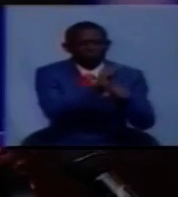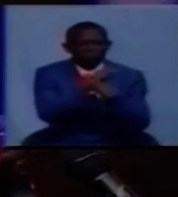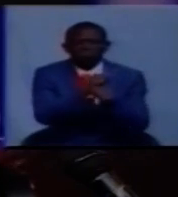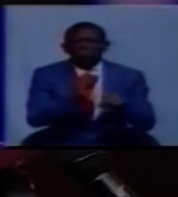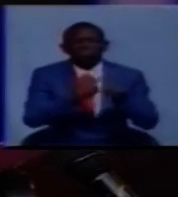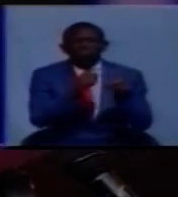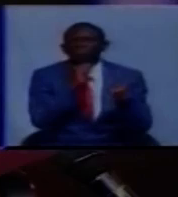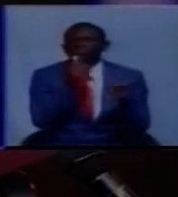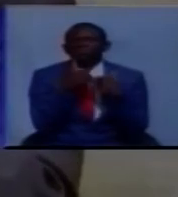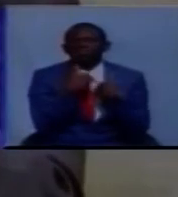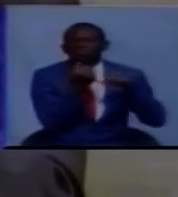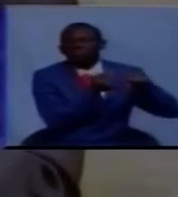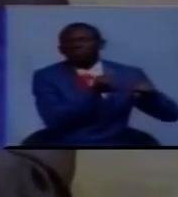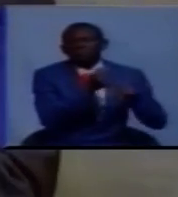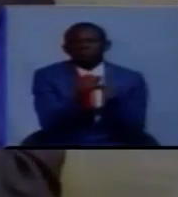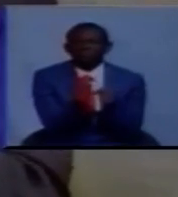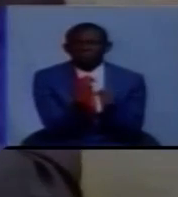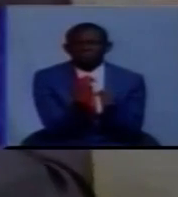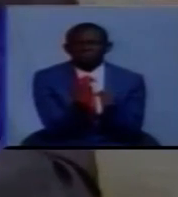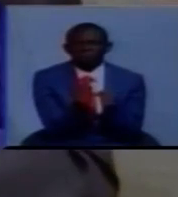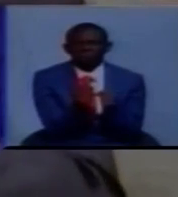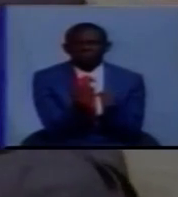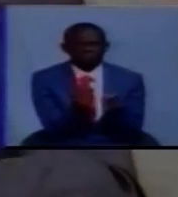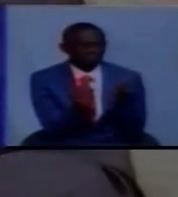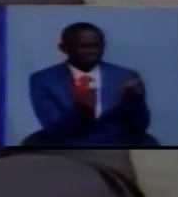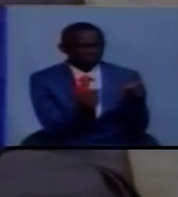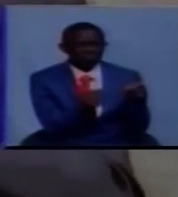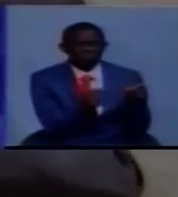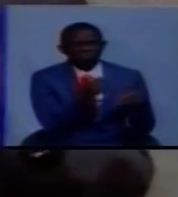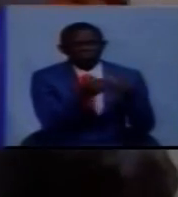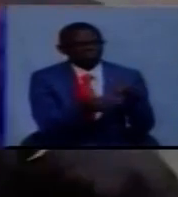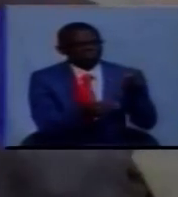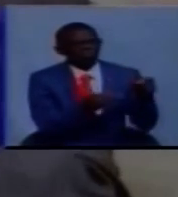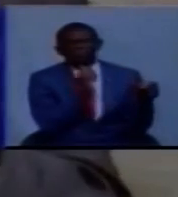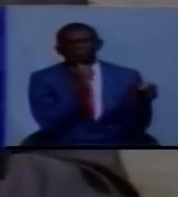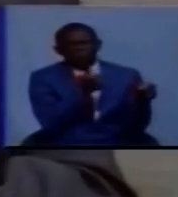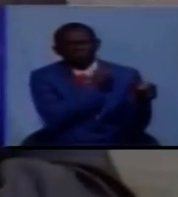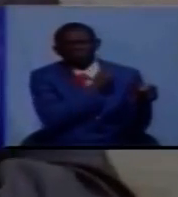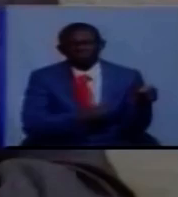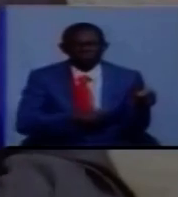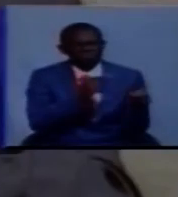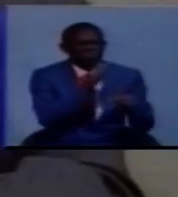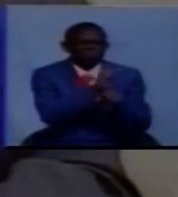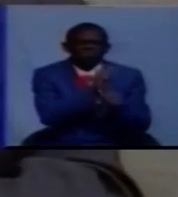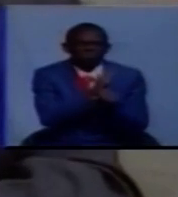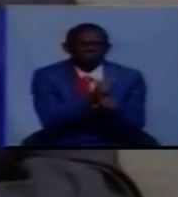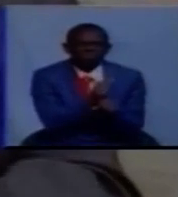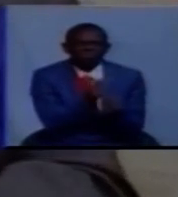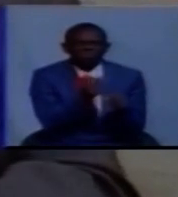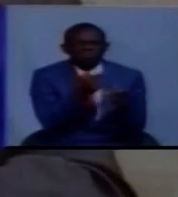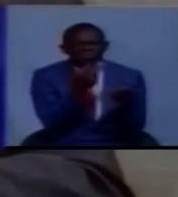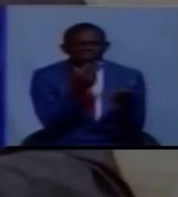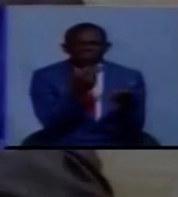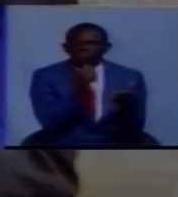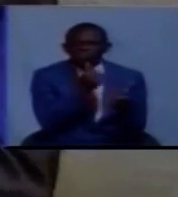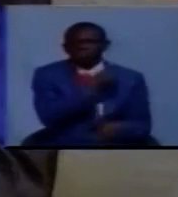look at a casual is something, we are not serious. We're just discussing something casual. Well, never mind and things. If you've got a